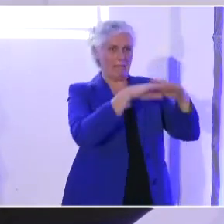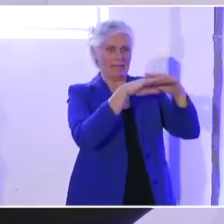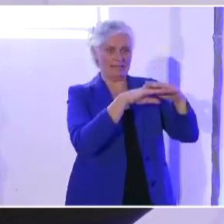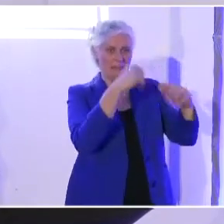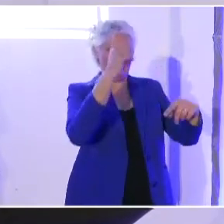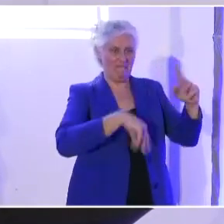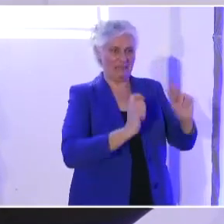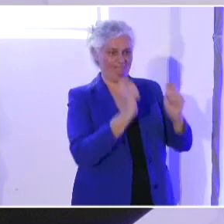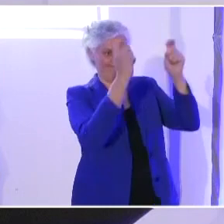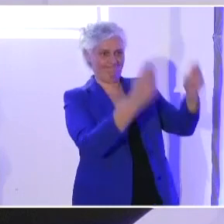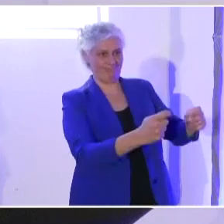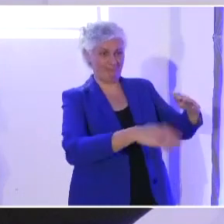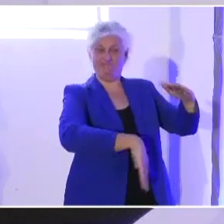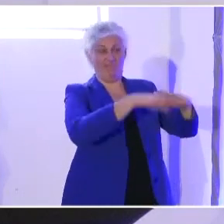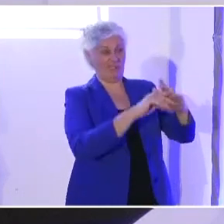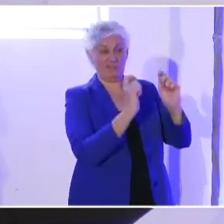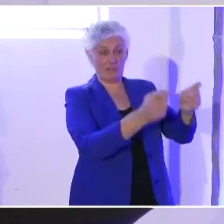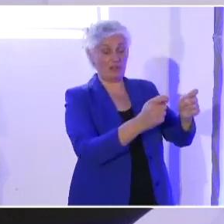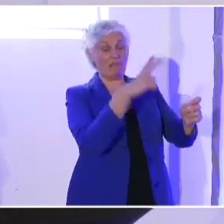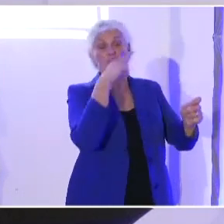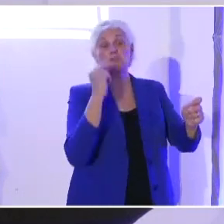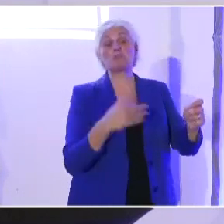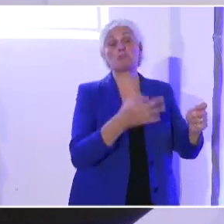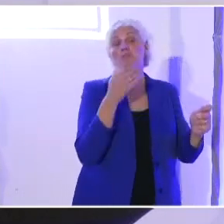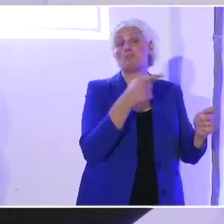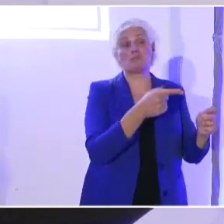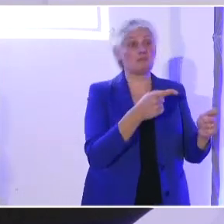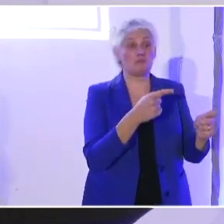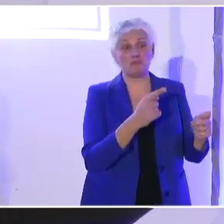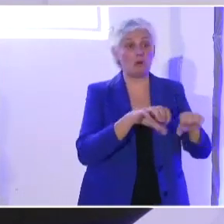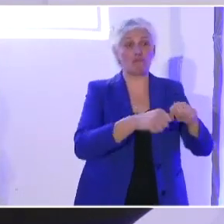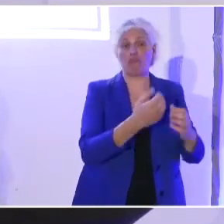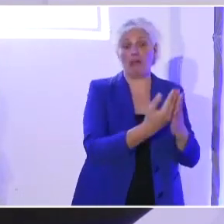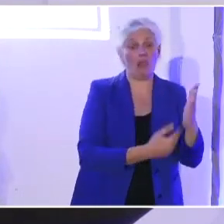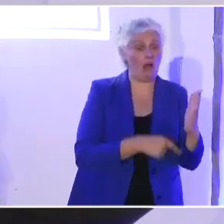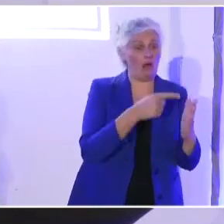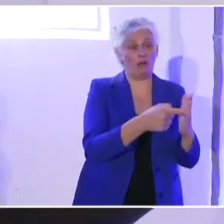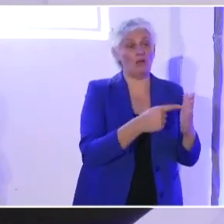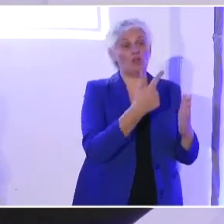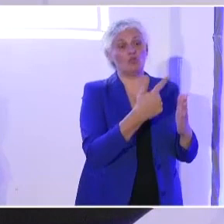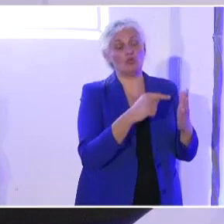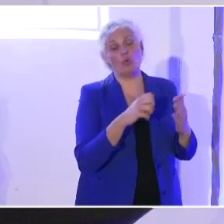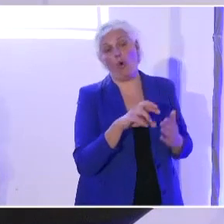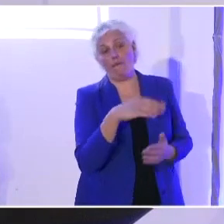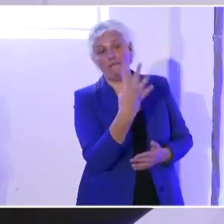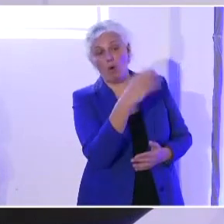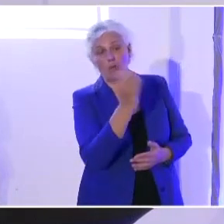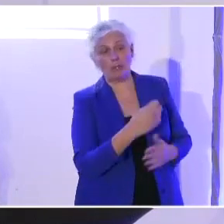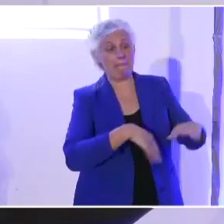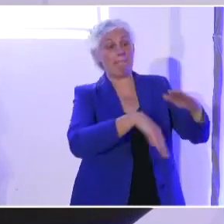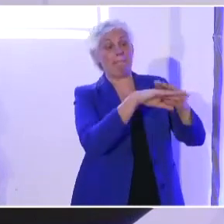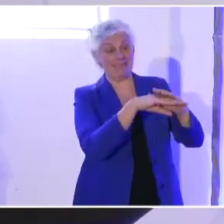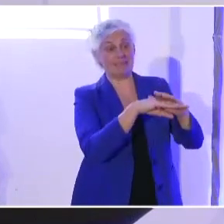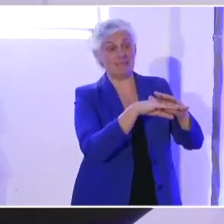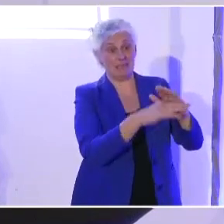could be imposed in a particular case. So for example, whether an infringement is subject to 2 or 4% of that maximum